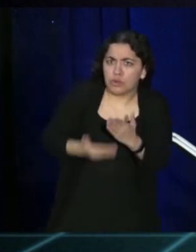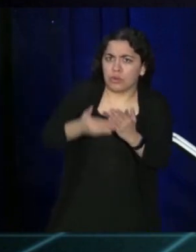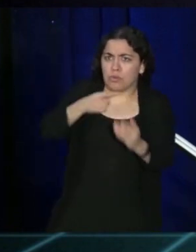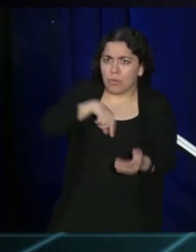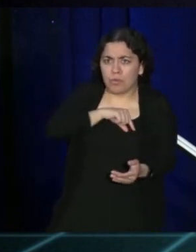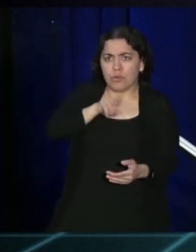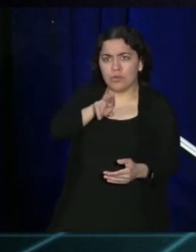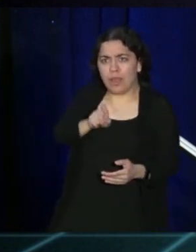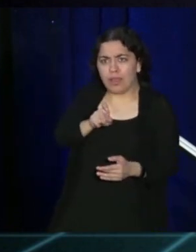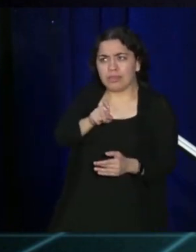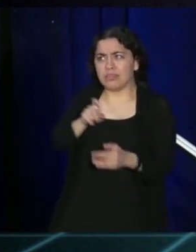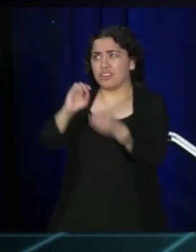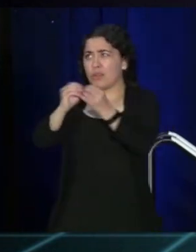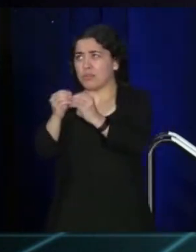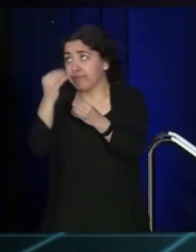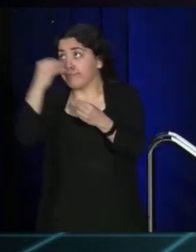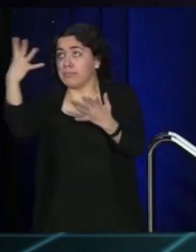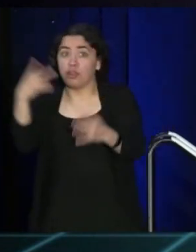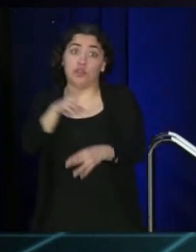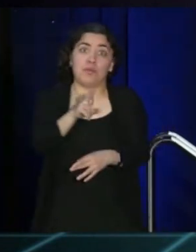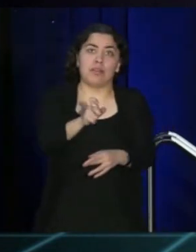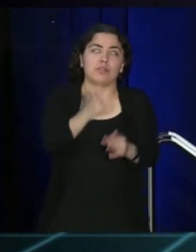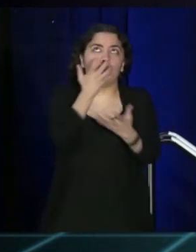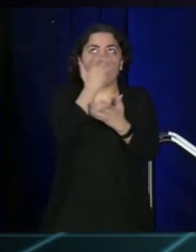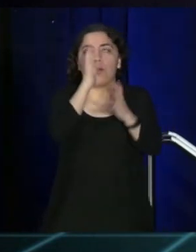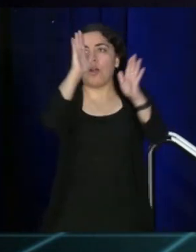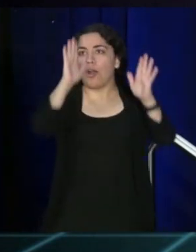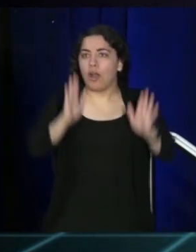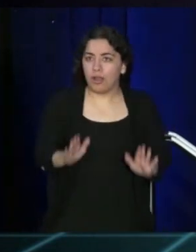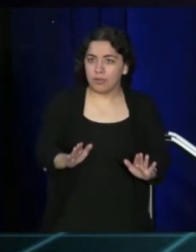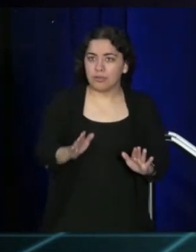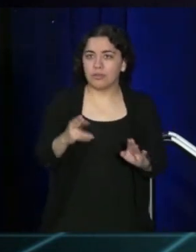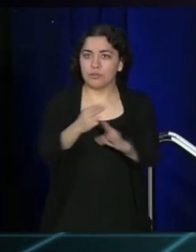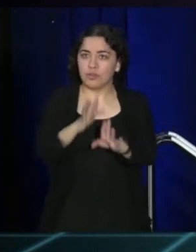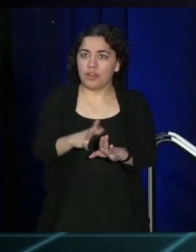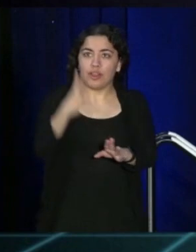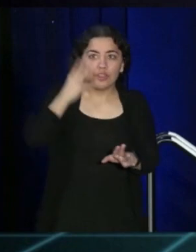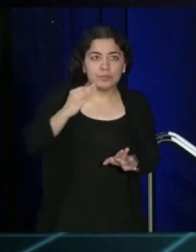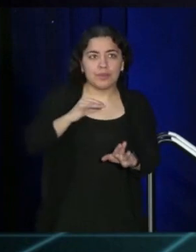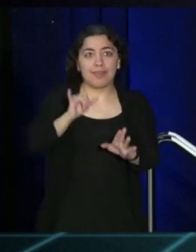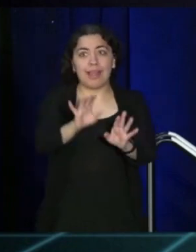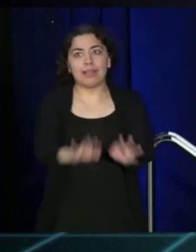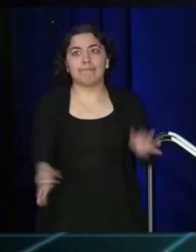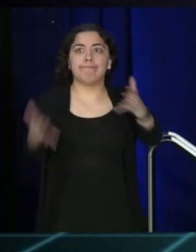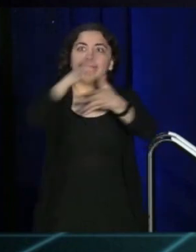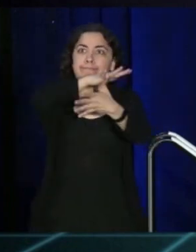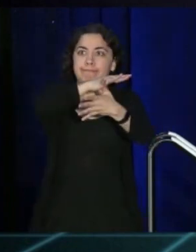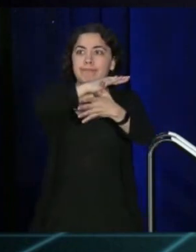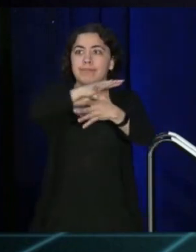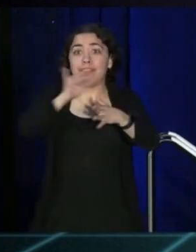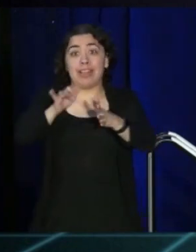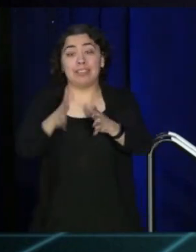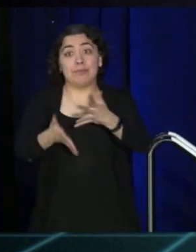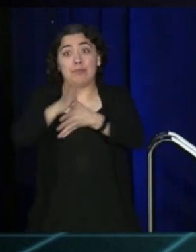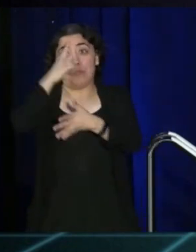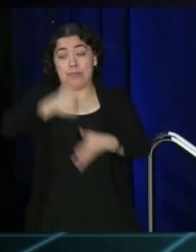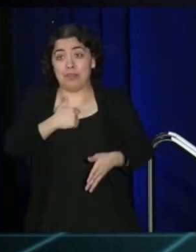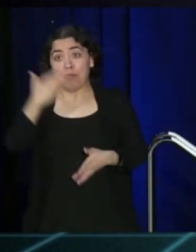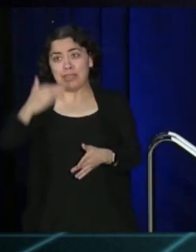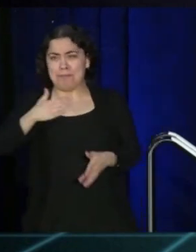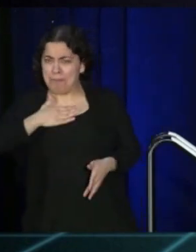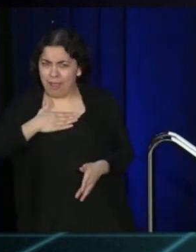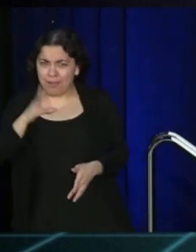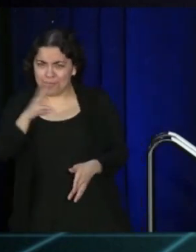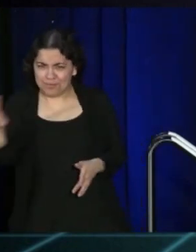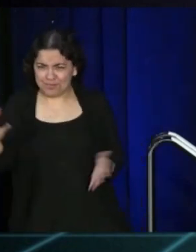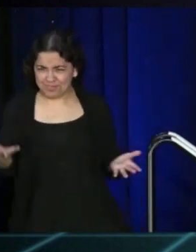UX is awesome. At least I like it, and that's all that matters because it's my website, folks. So yeah, I like the